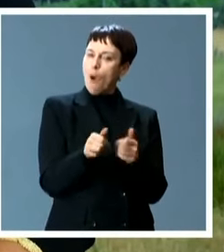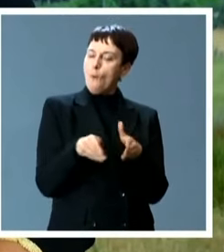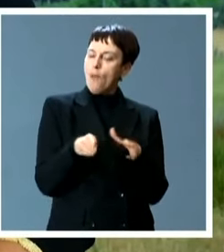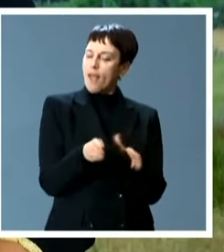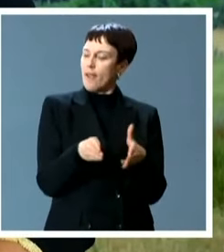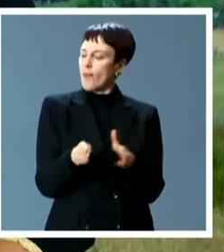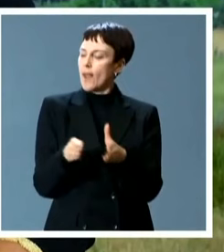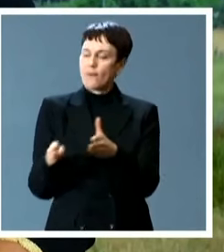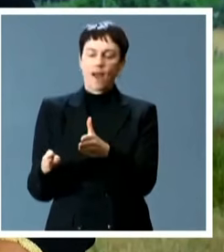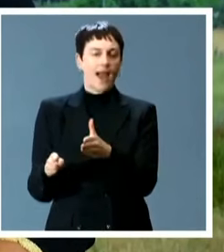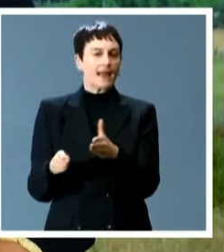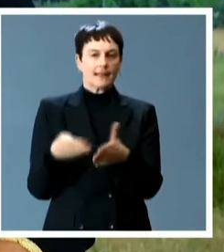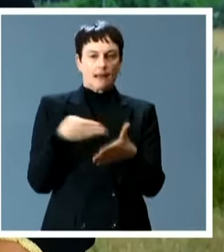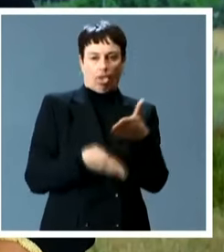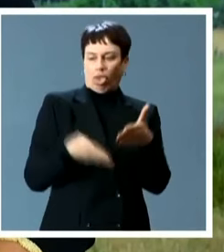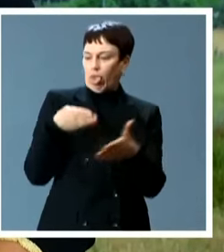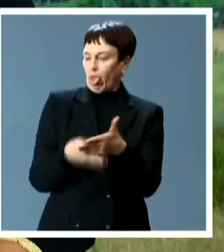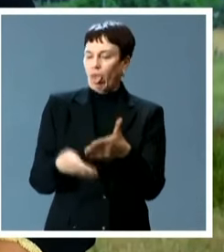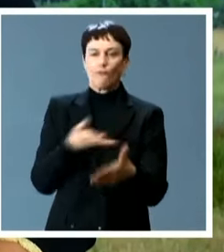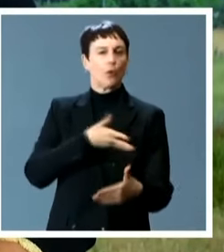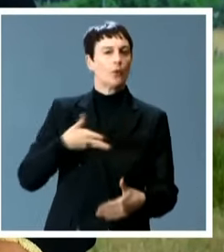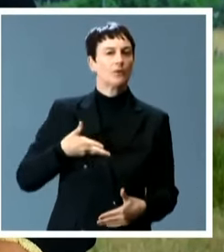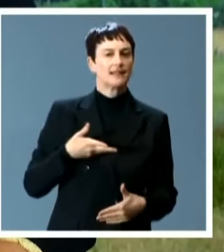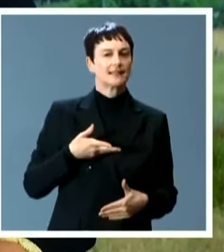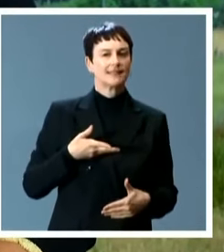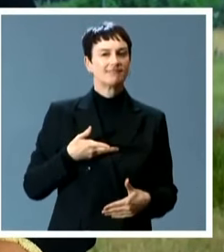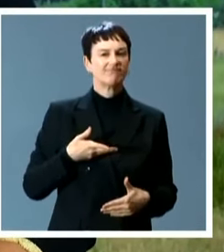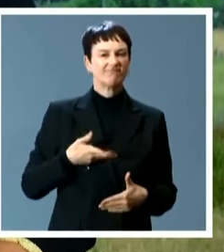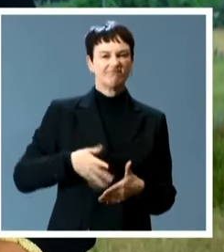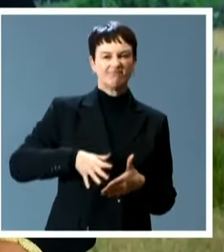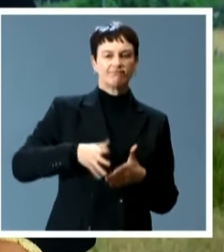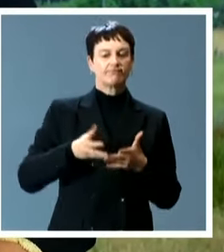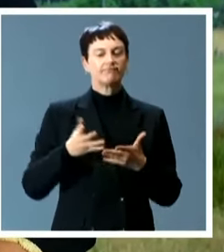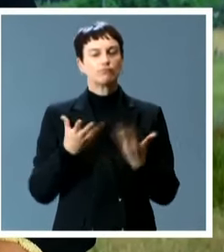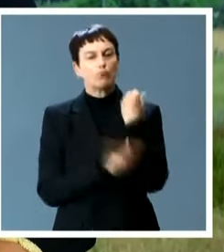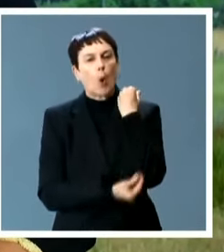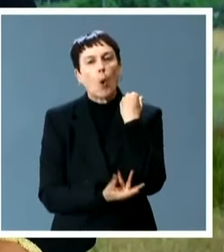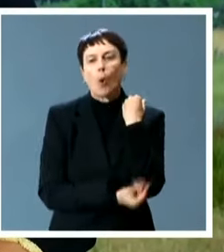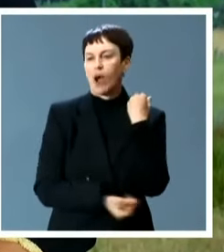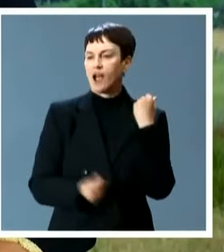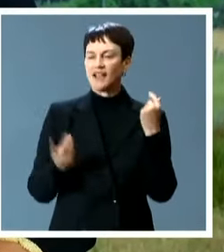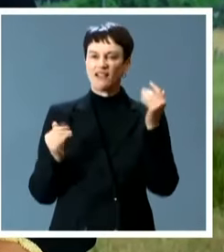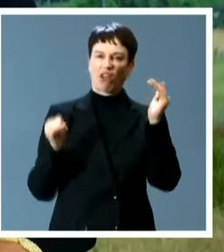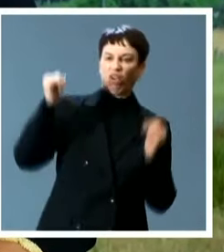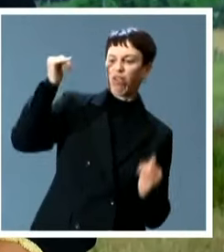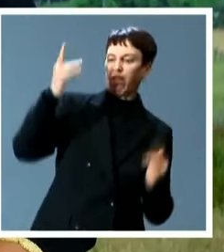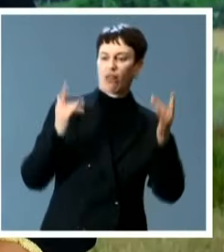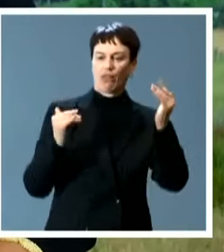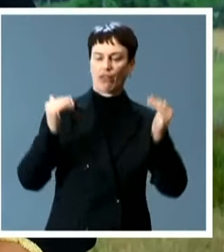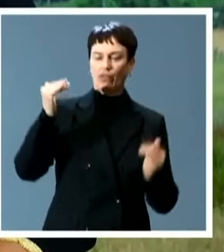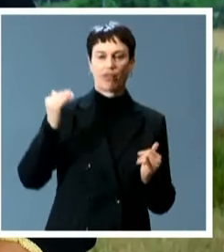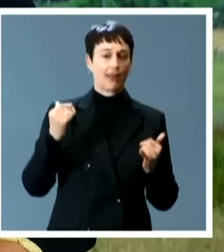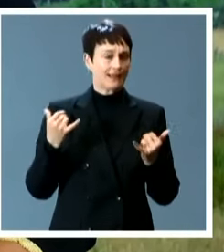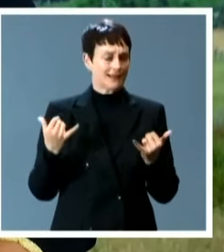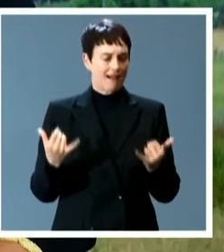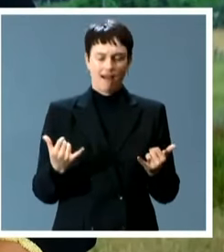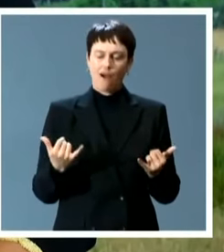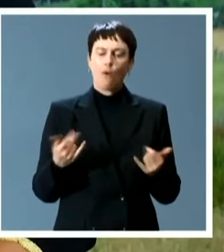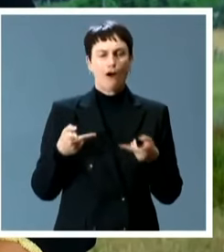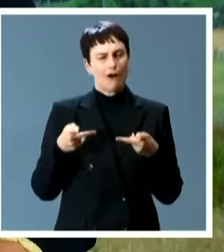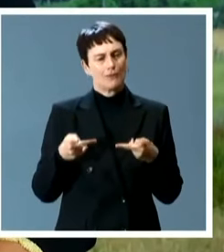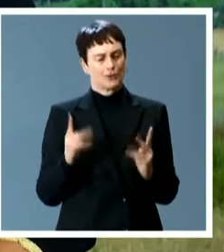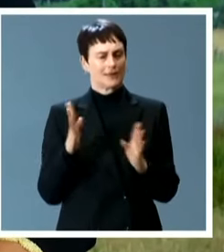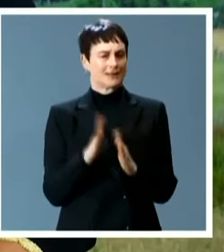inequality and disenfranchisement. COVID-19 presents us with an unprecedented